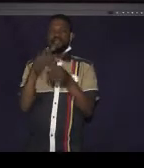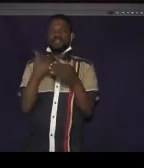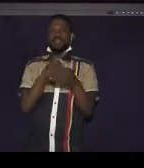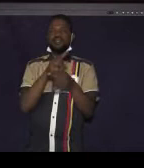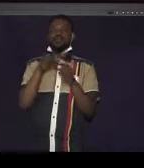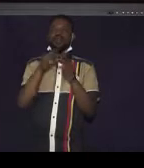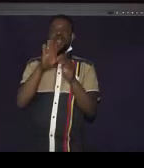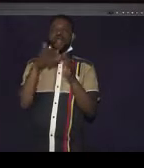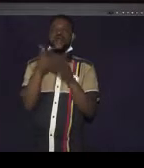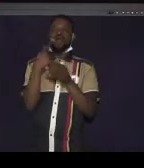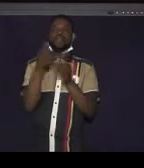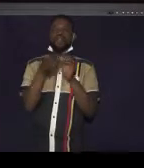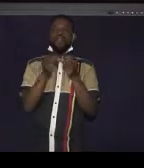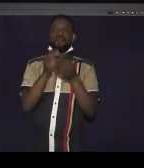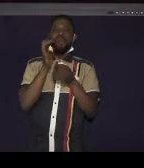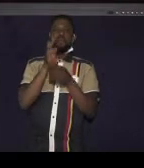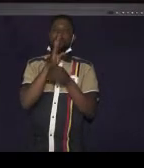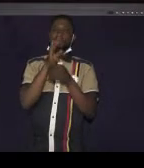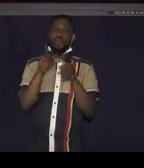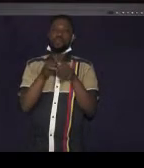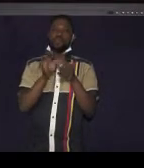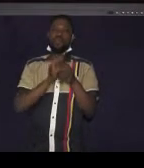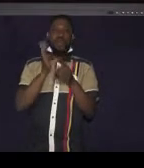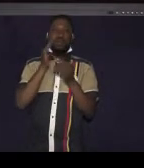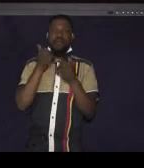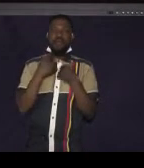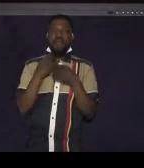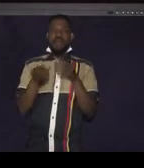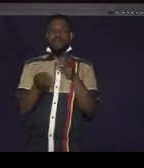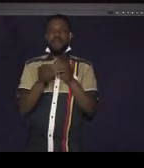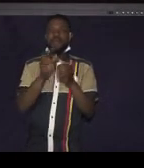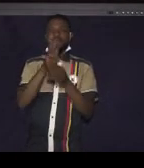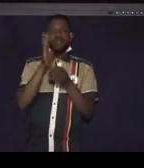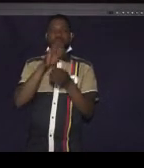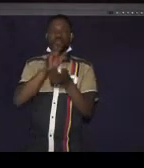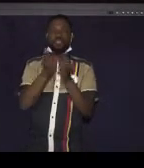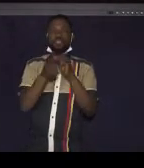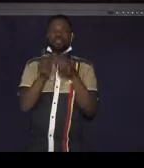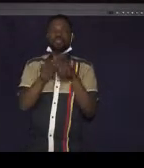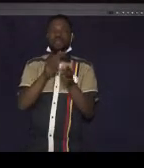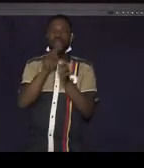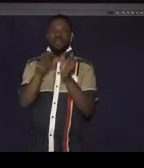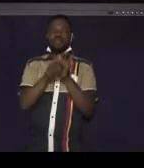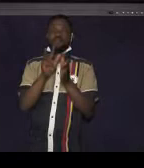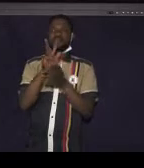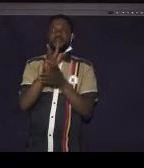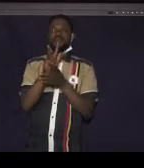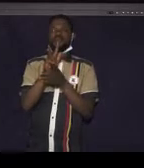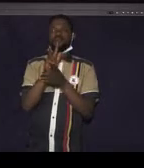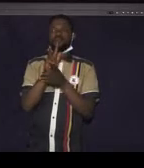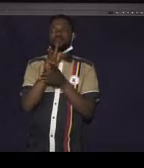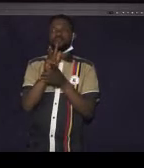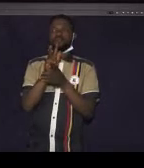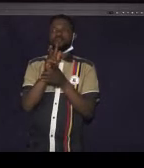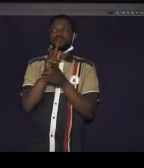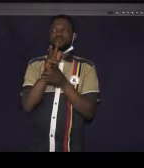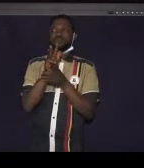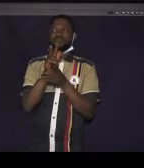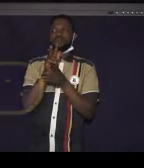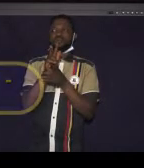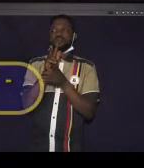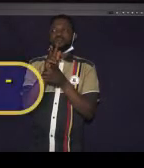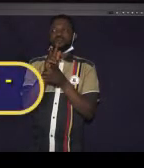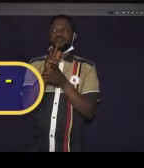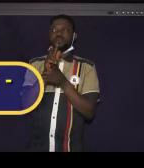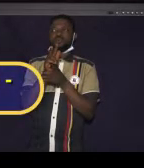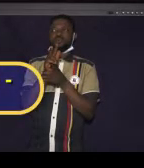all the numbers will be. And so I'm going to have plus 3 will change to negative 3 like this. So plus